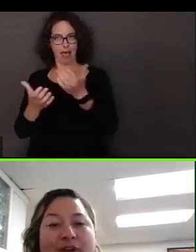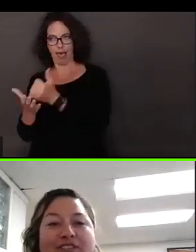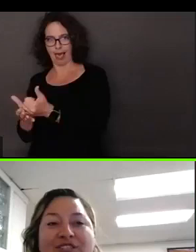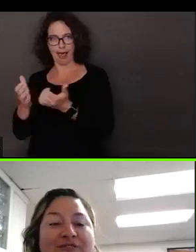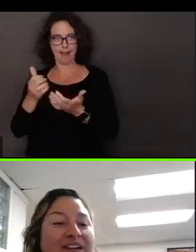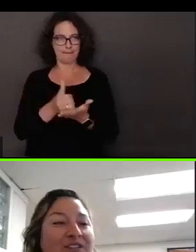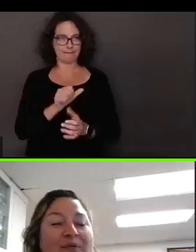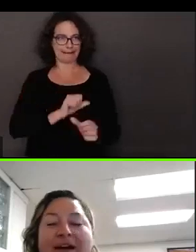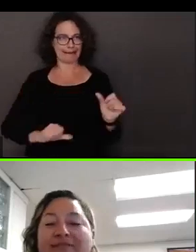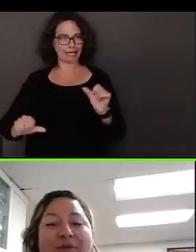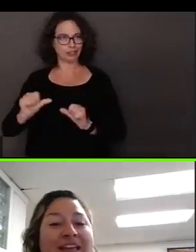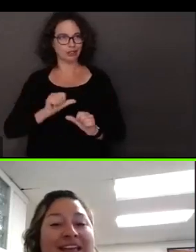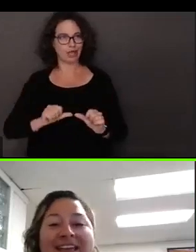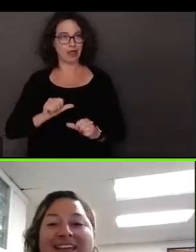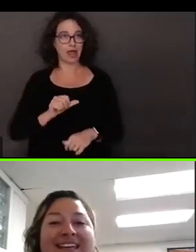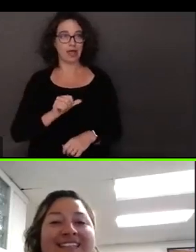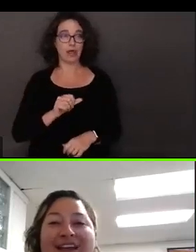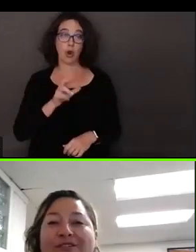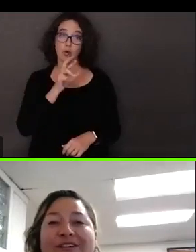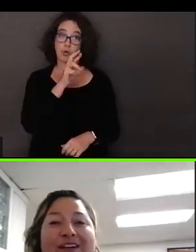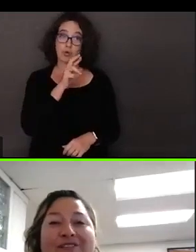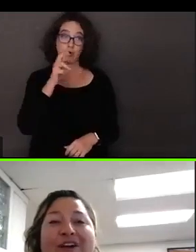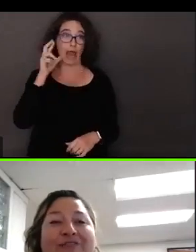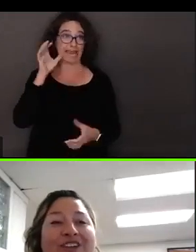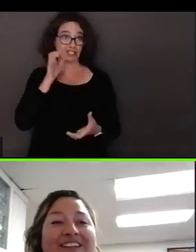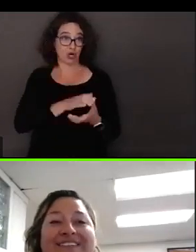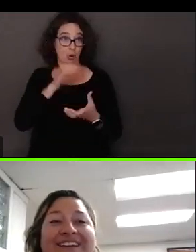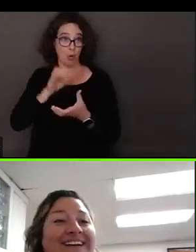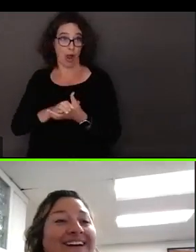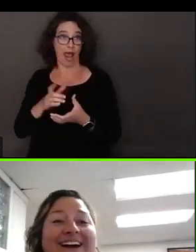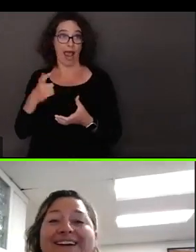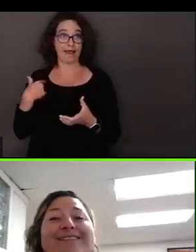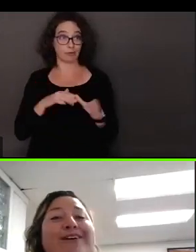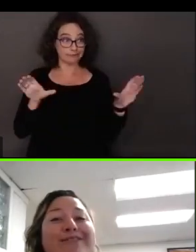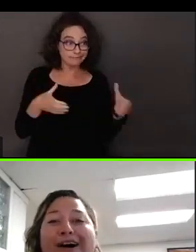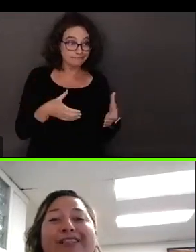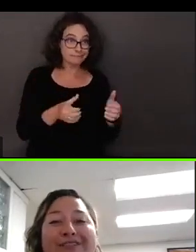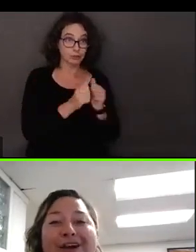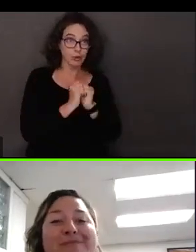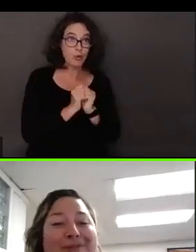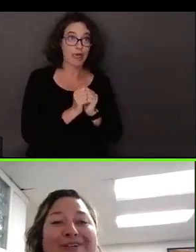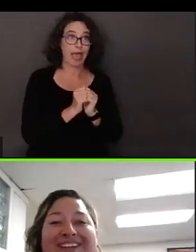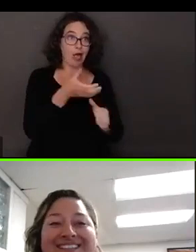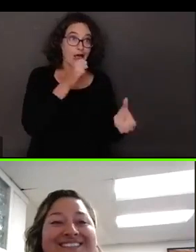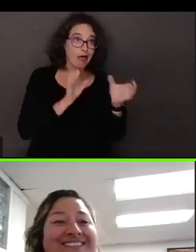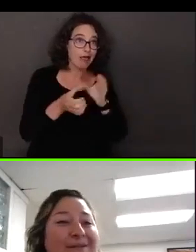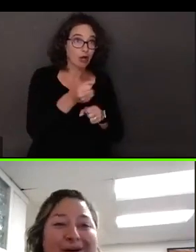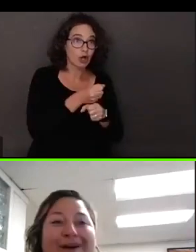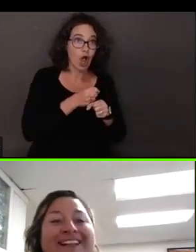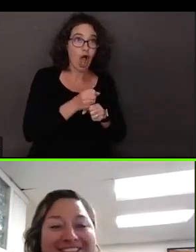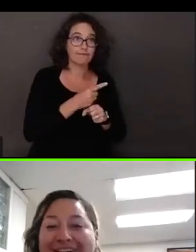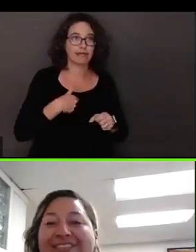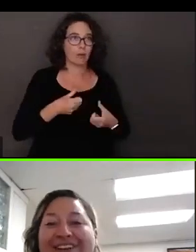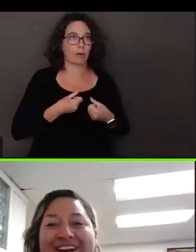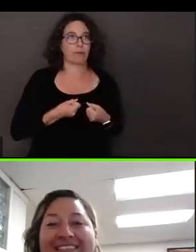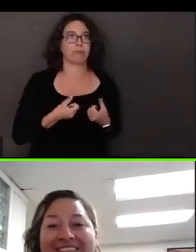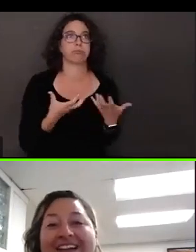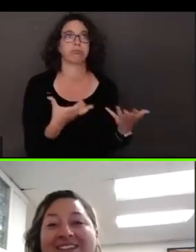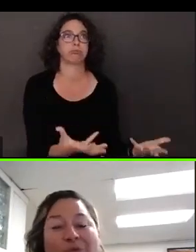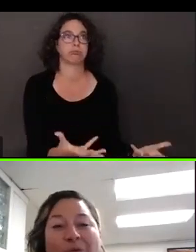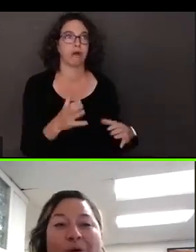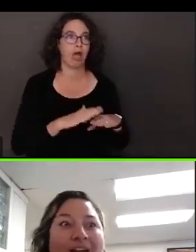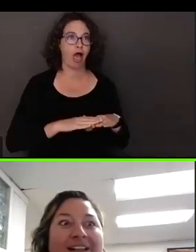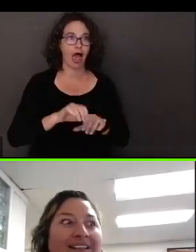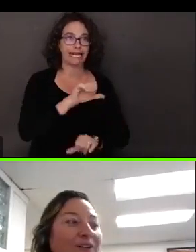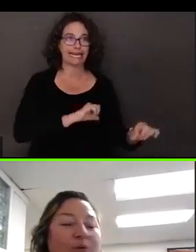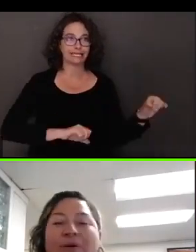You know, the ranching wives, we get together and have coffee and unload all of our burdens upon each other. And